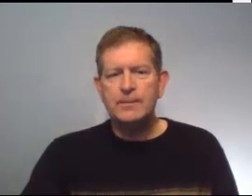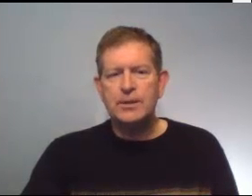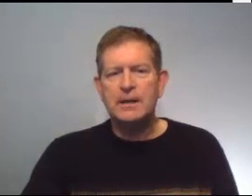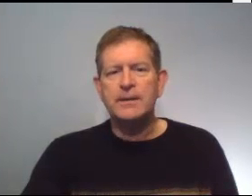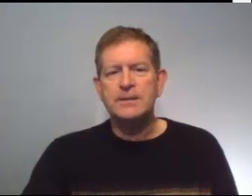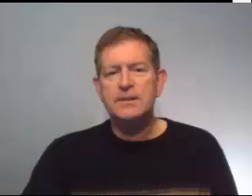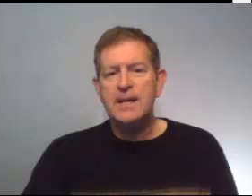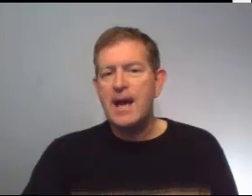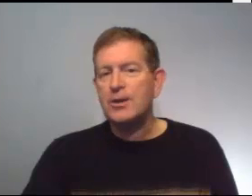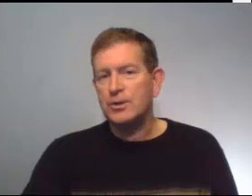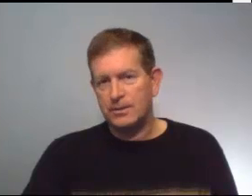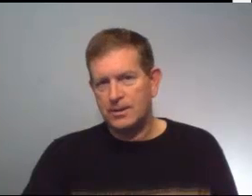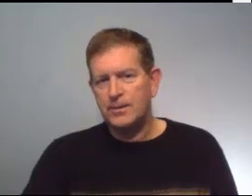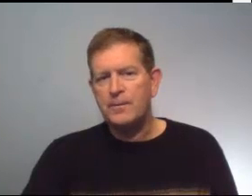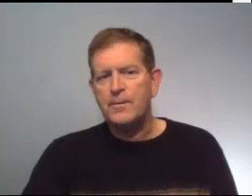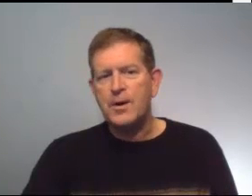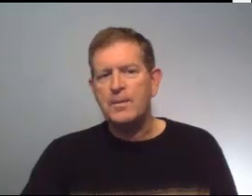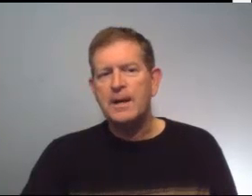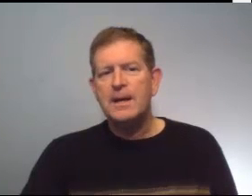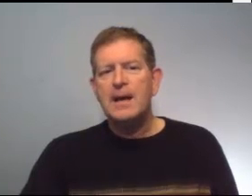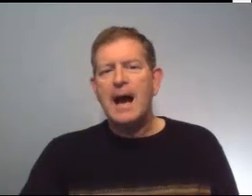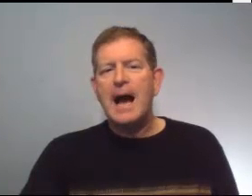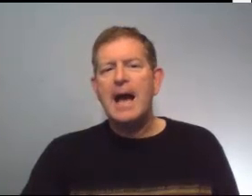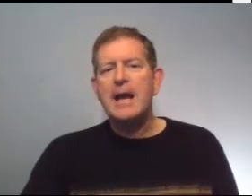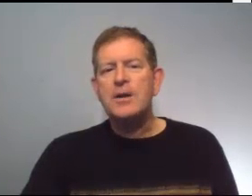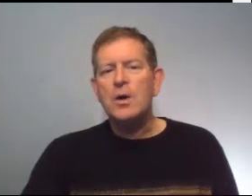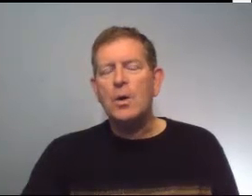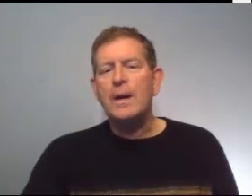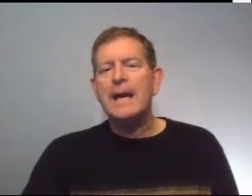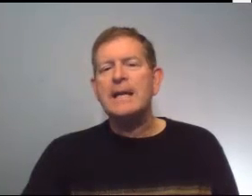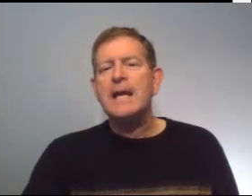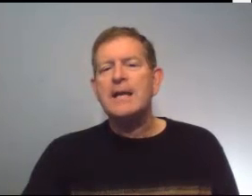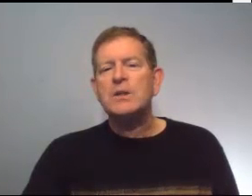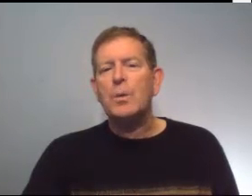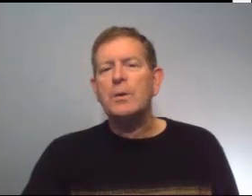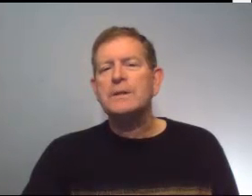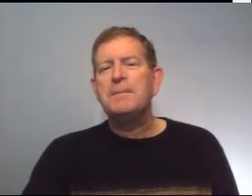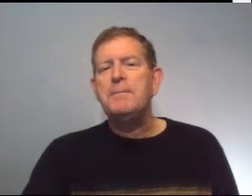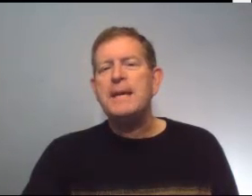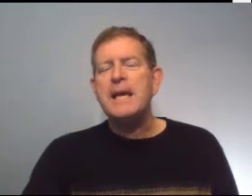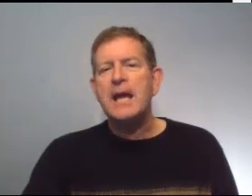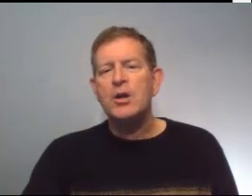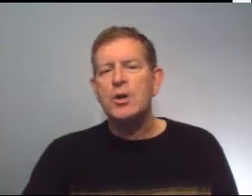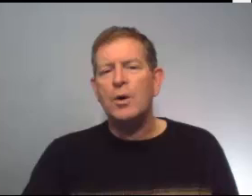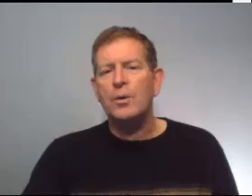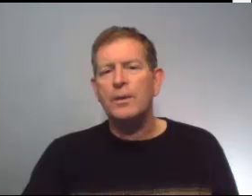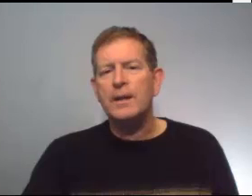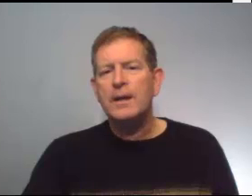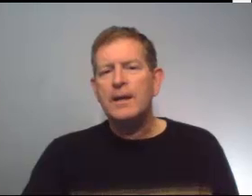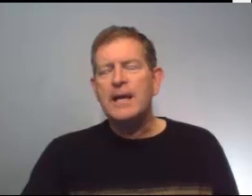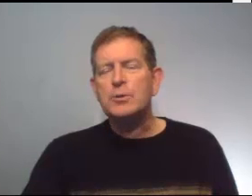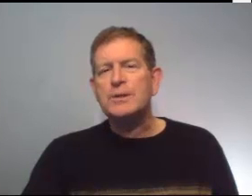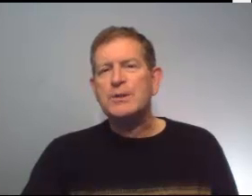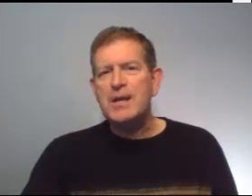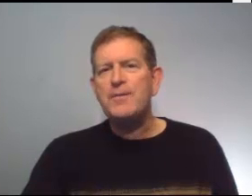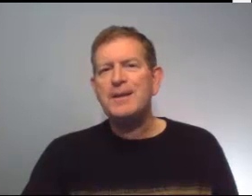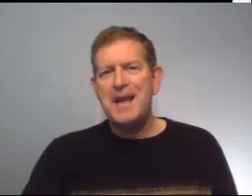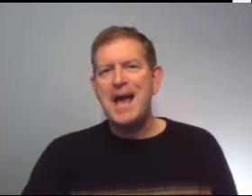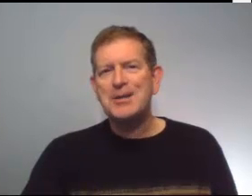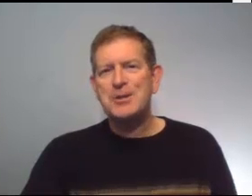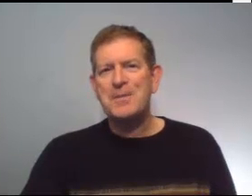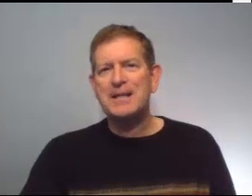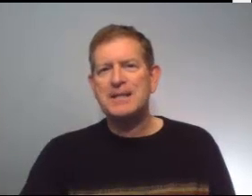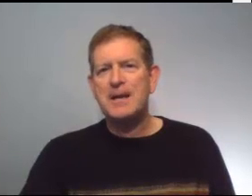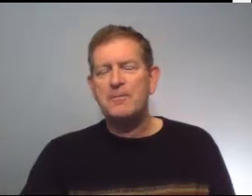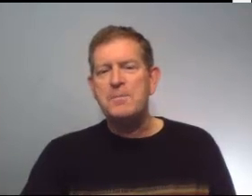the subject. This is the action, called the verb. I know, and he is the one who is being known. He is receiving